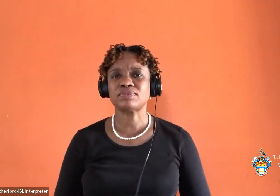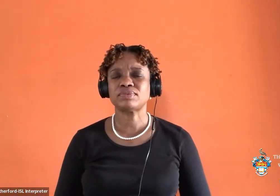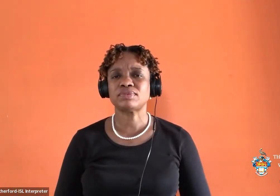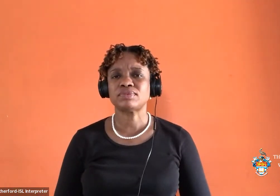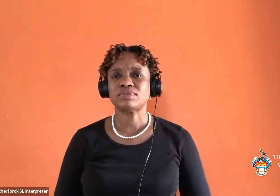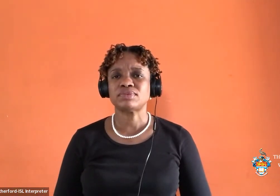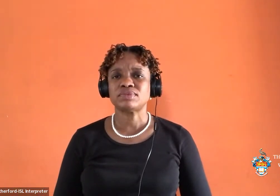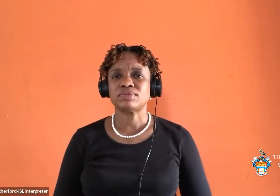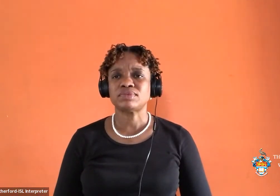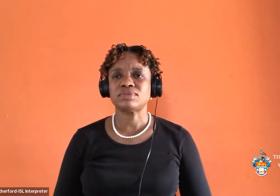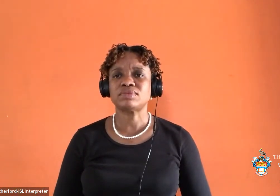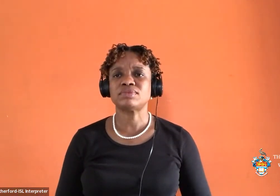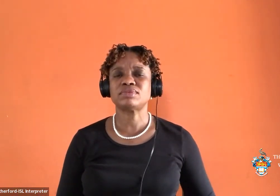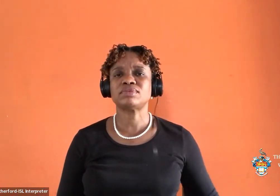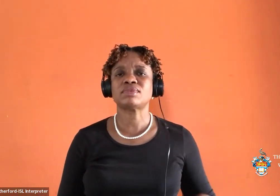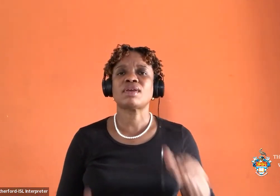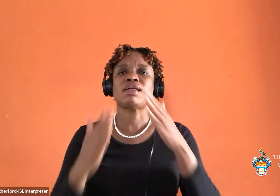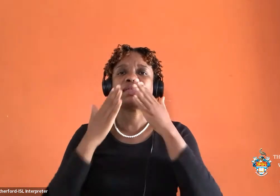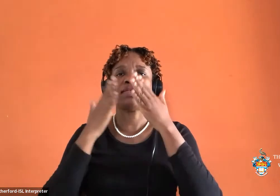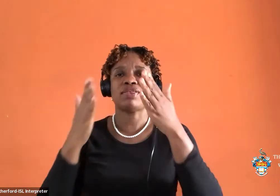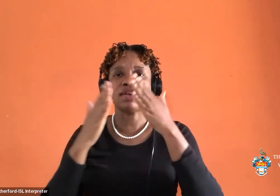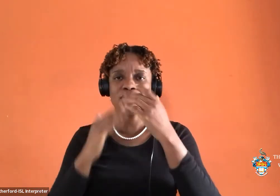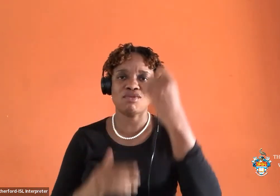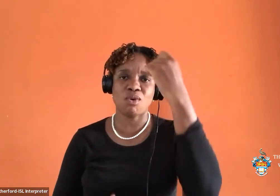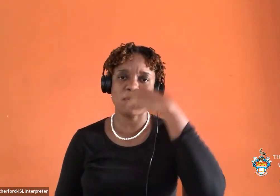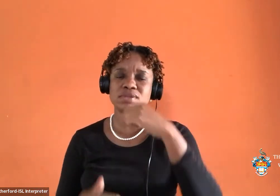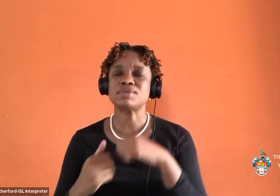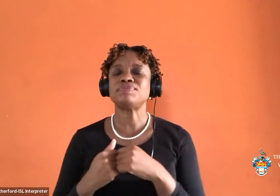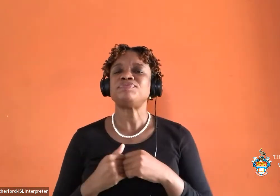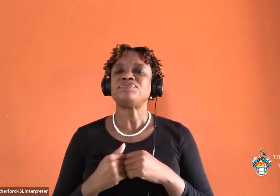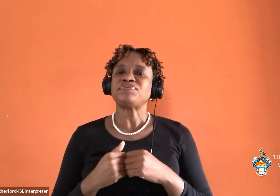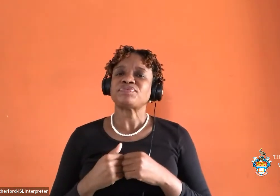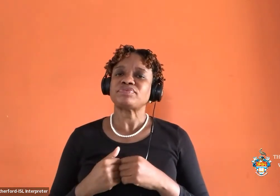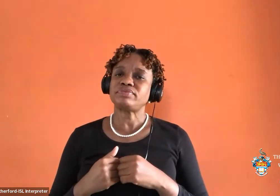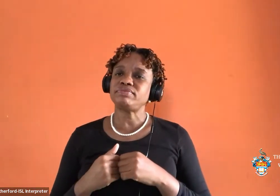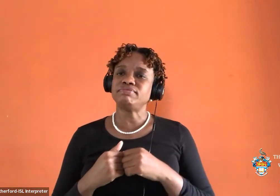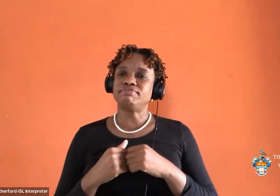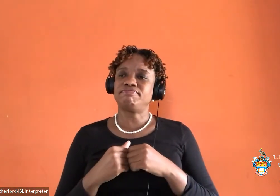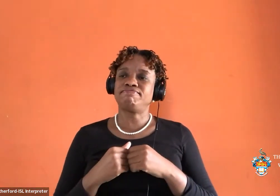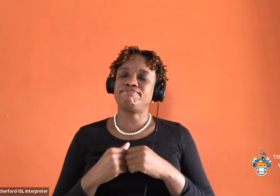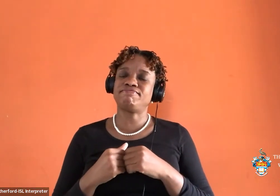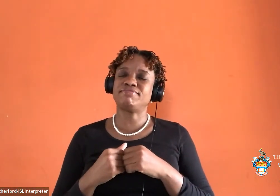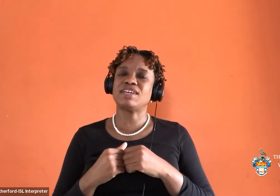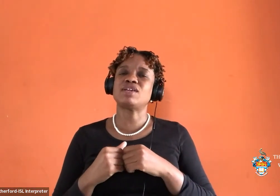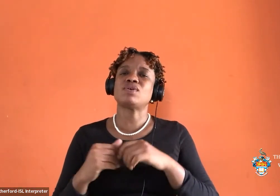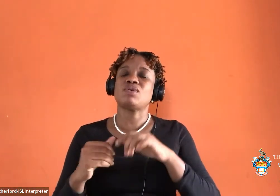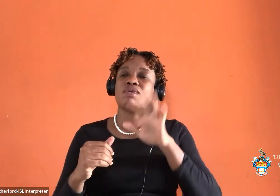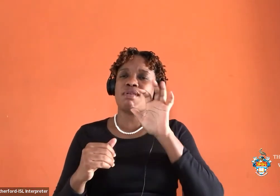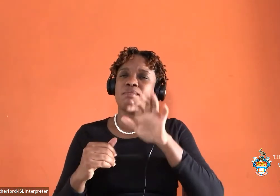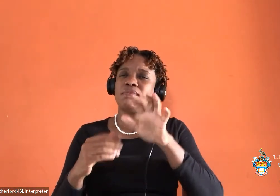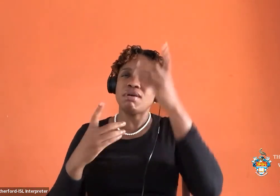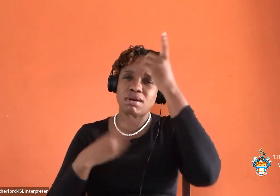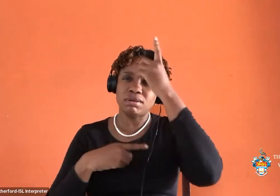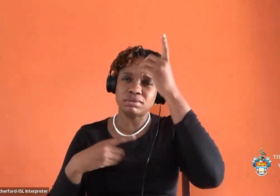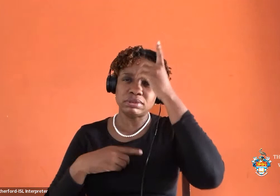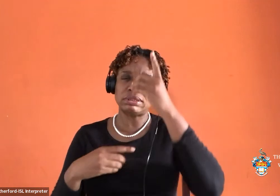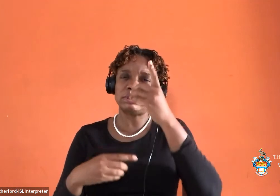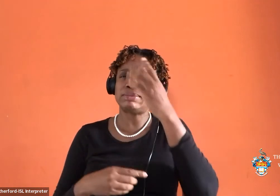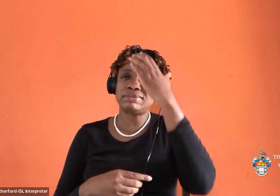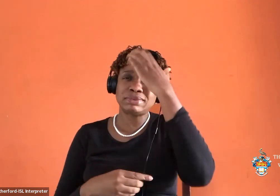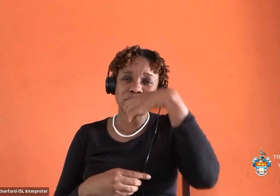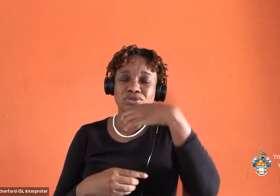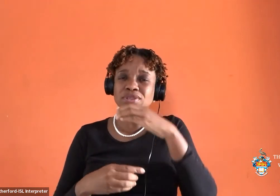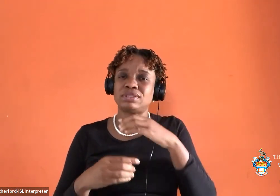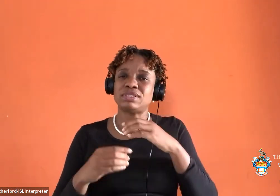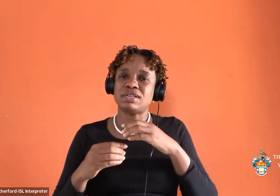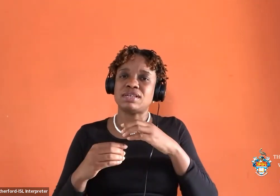All right, thanks for that question, Mr. Harris. So having 2 or more chronic condition, as I mentioned earlier, is